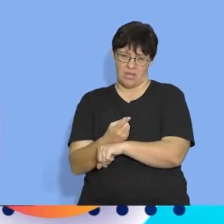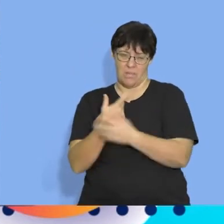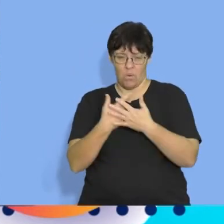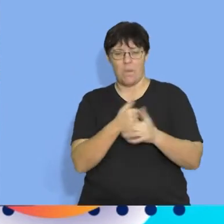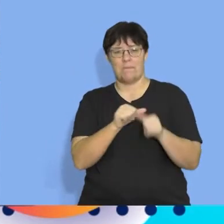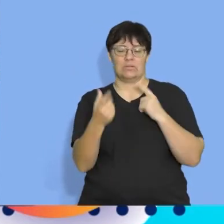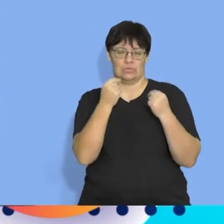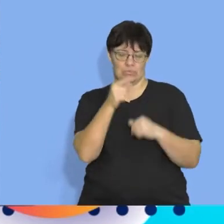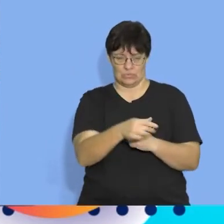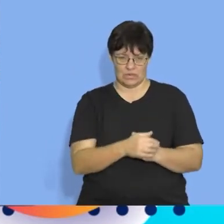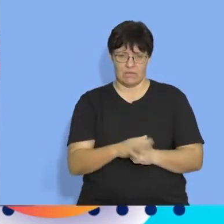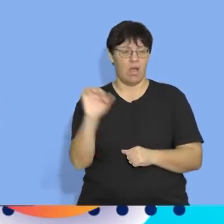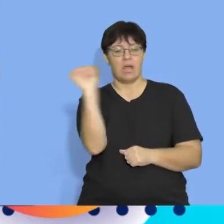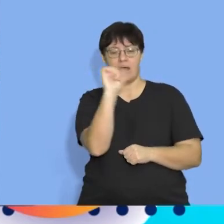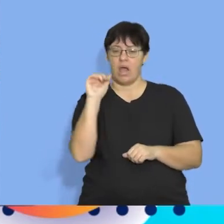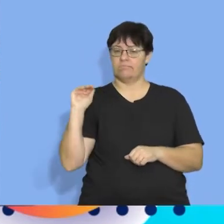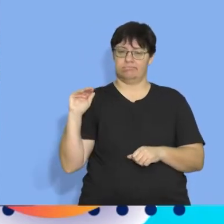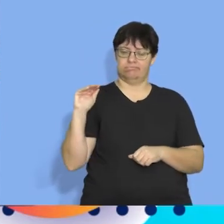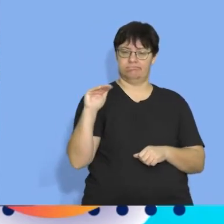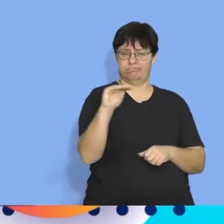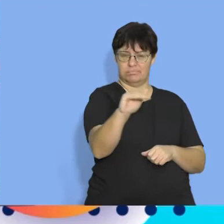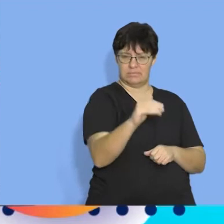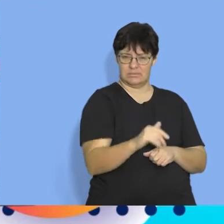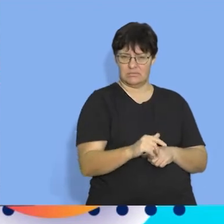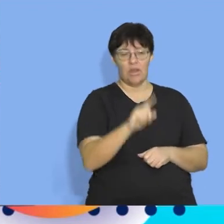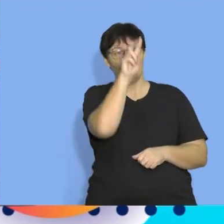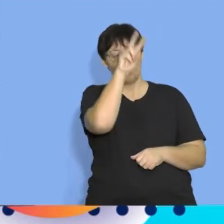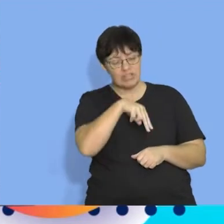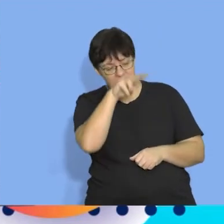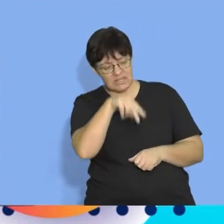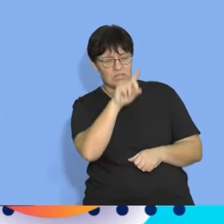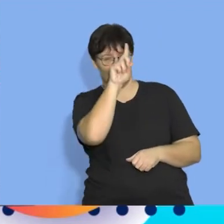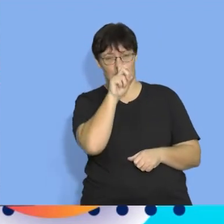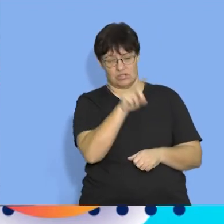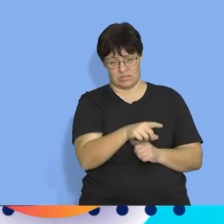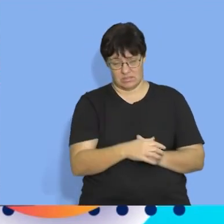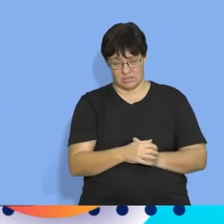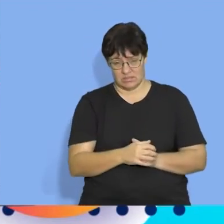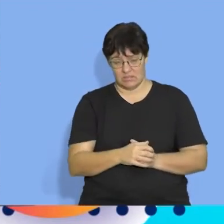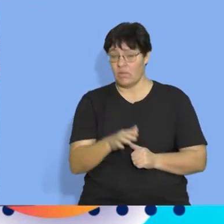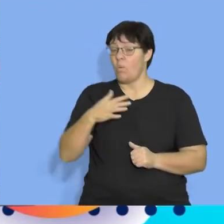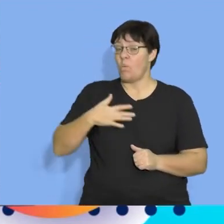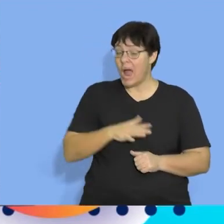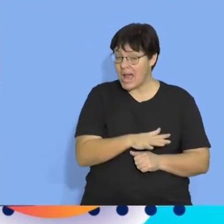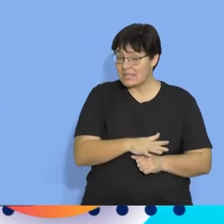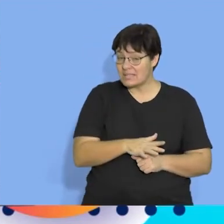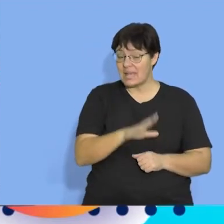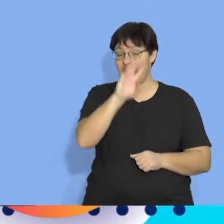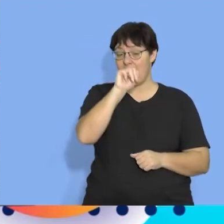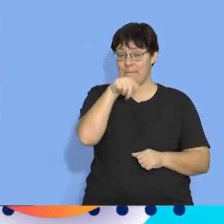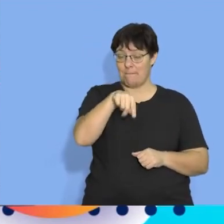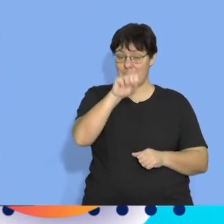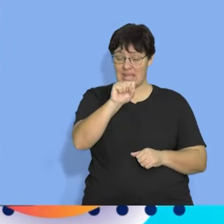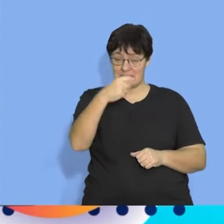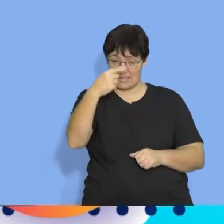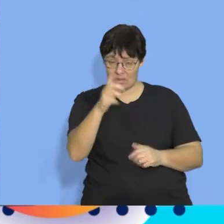makes sense to do that if we're looking at a car that's moving. Read the question, okay, as to whether they want it in